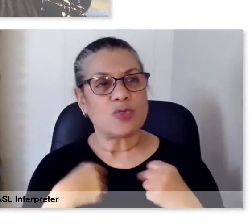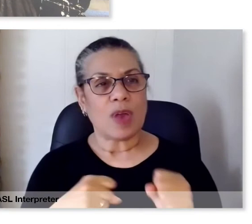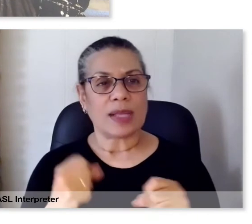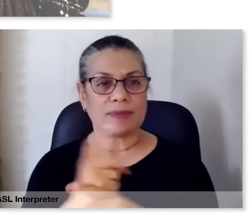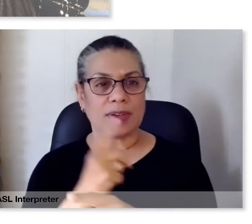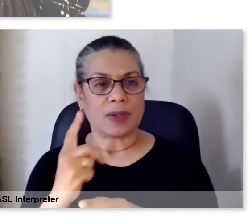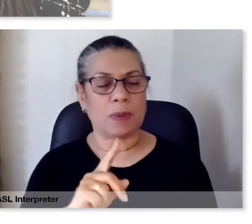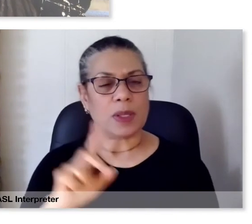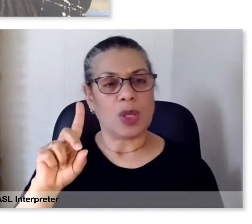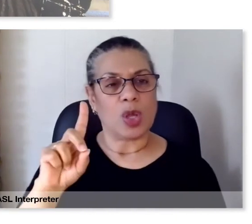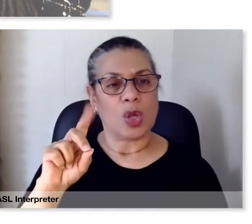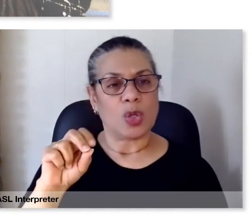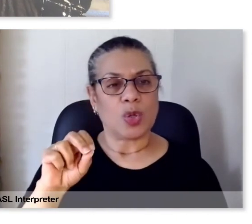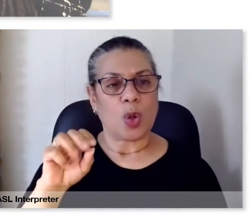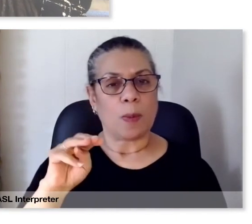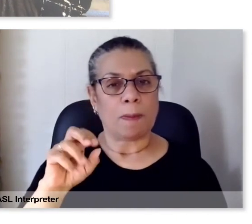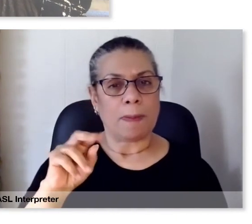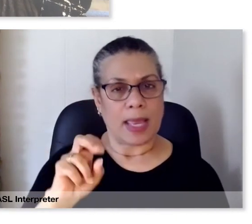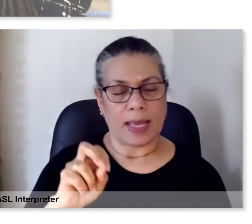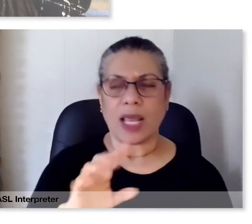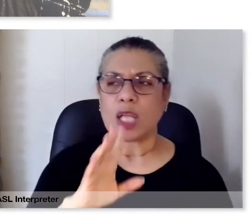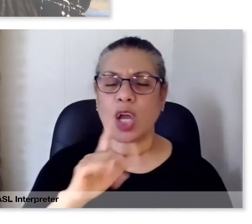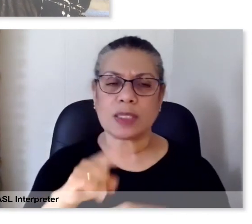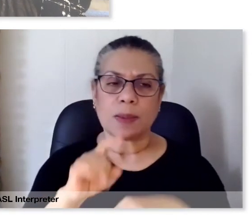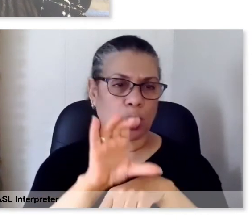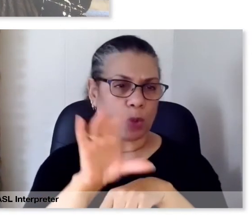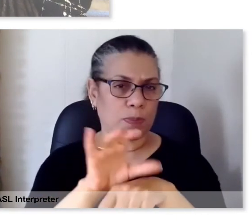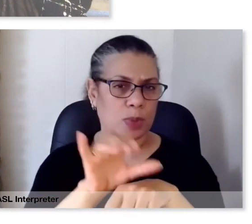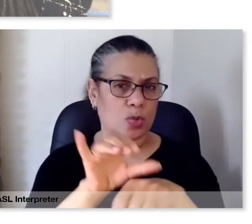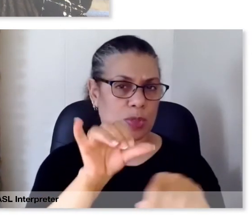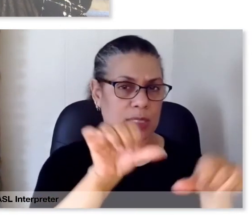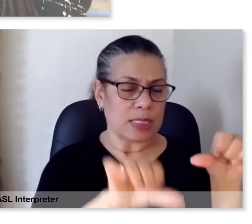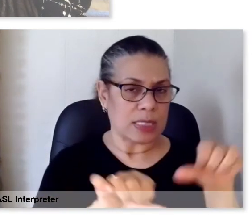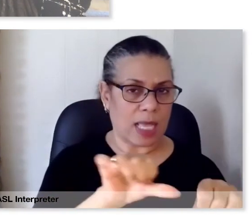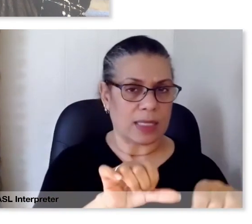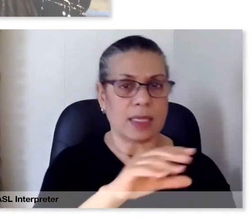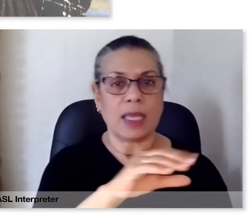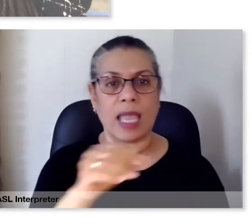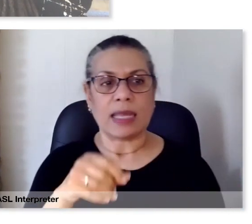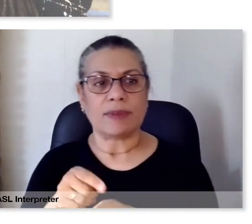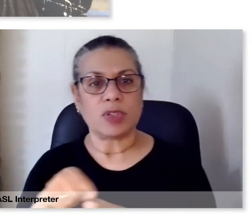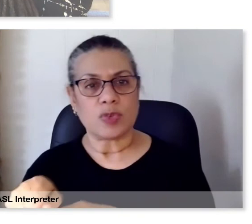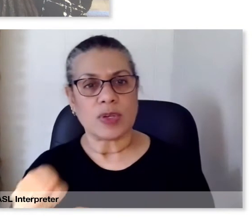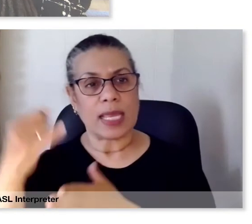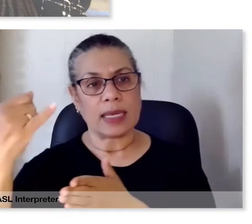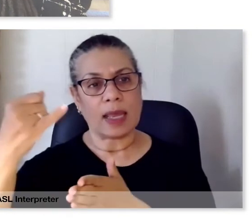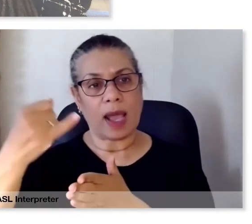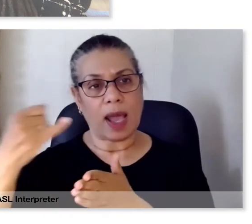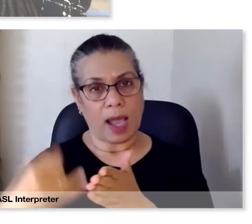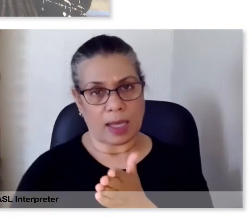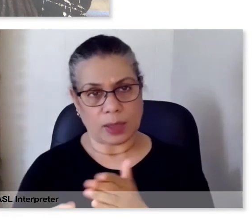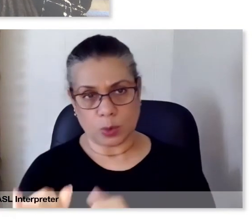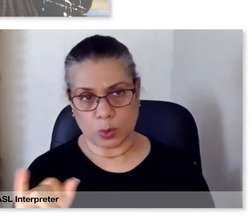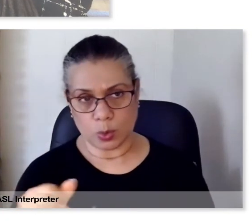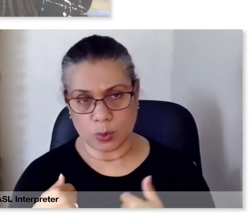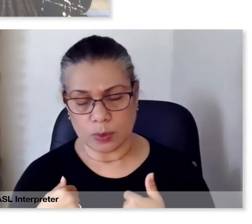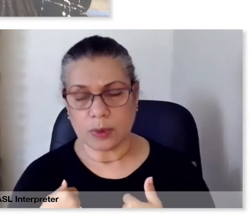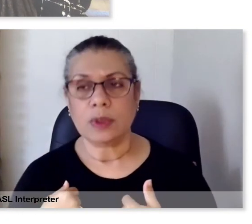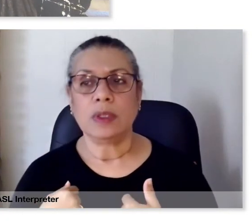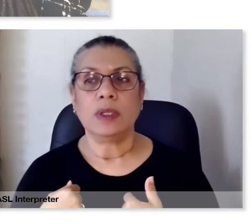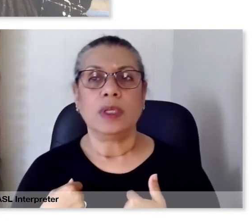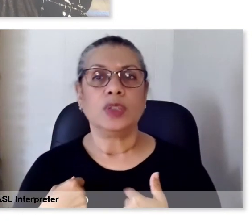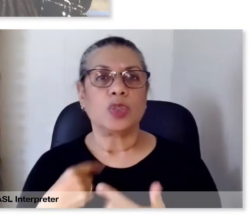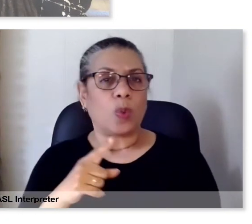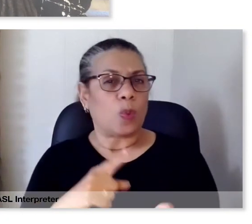by, you know, so I mentioned a computer science PhD, but I also have degrees in art as well. And so one of the things I have to do then